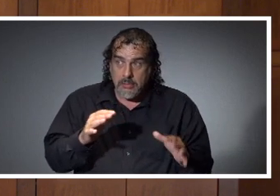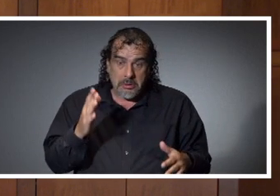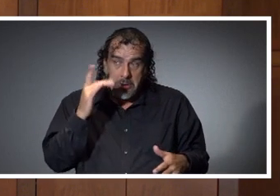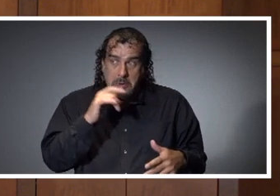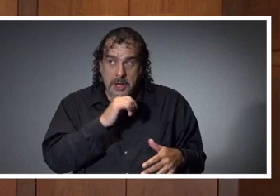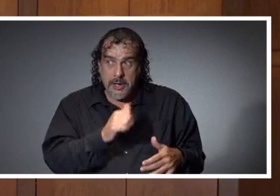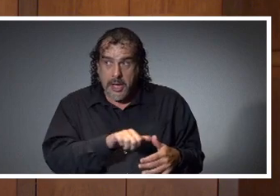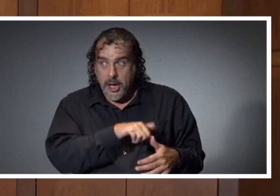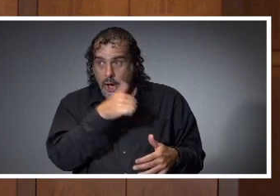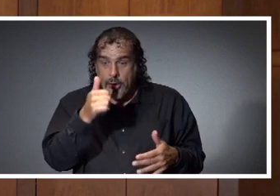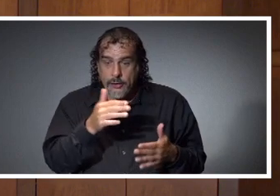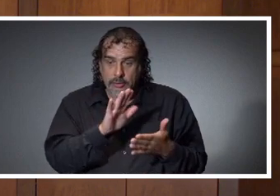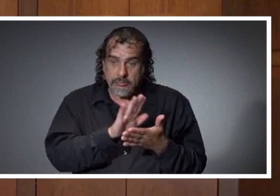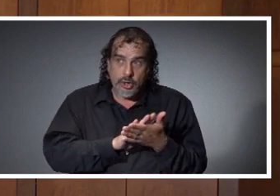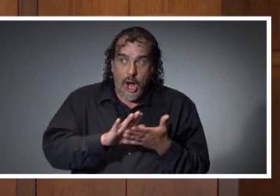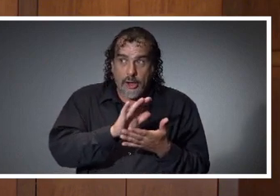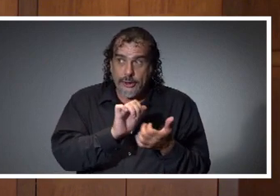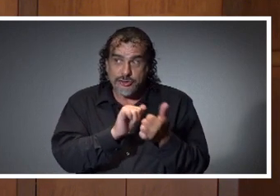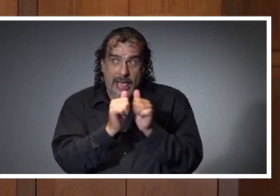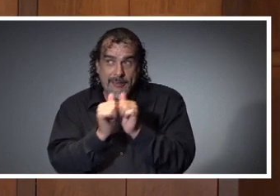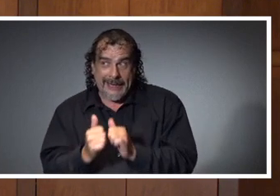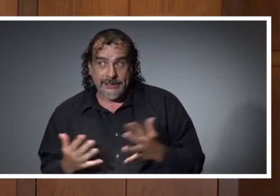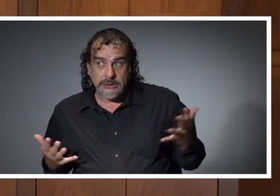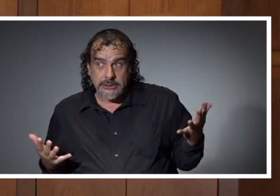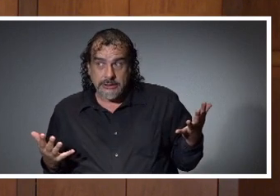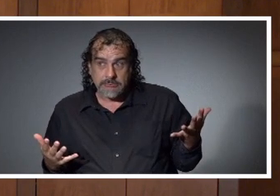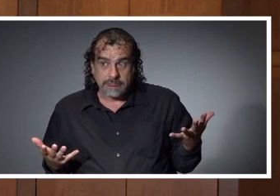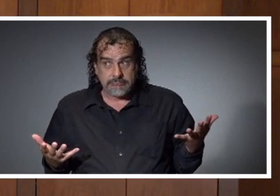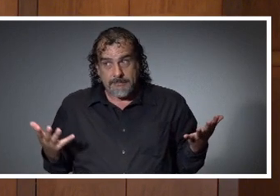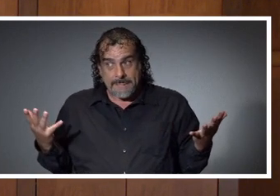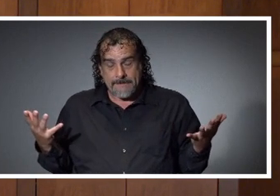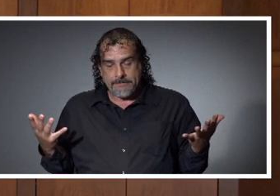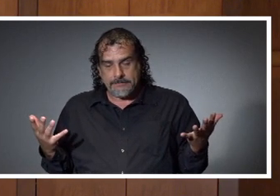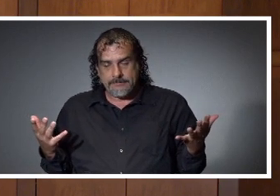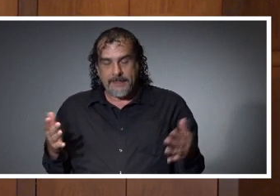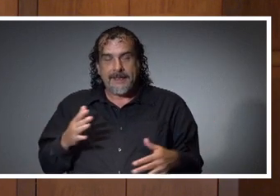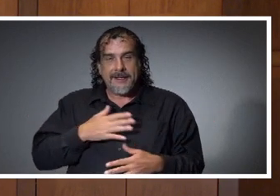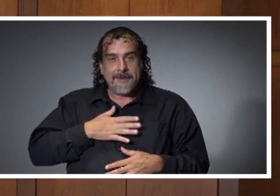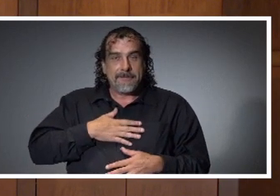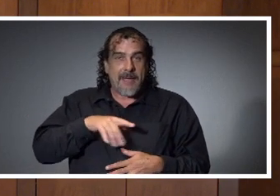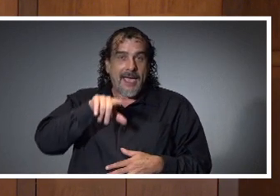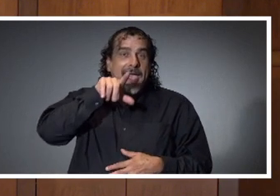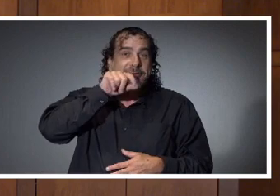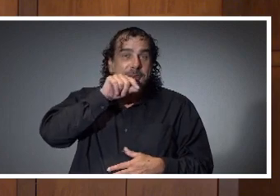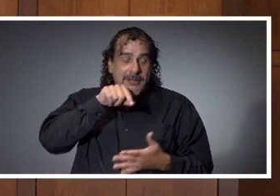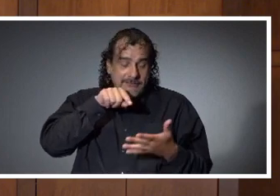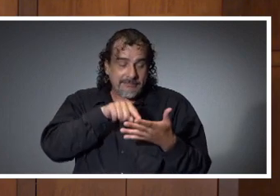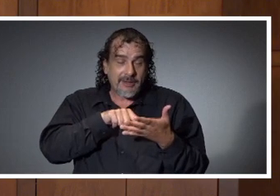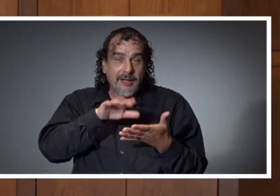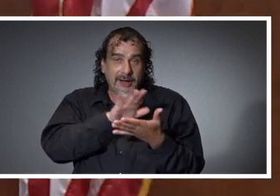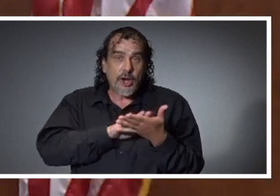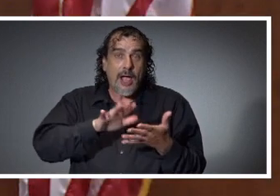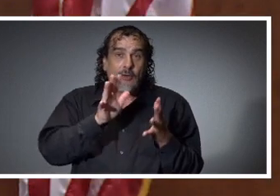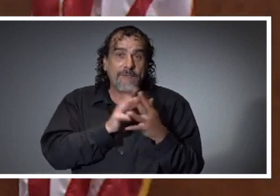maybe college athletics? Well, I think that the tweet regarding college football was because there are